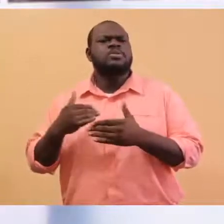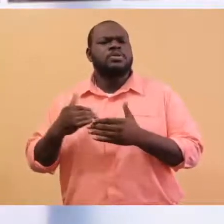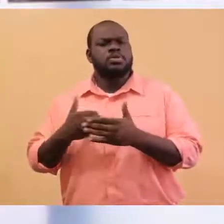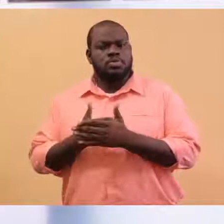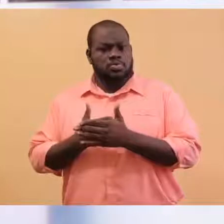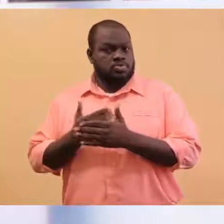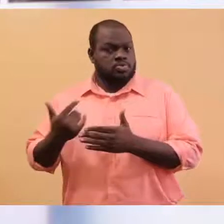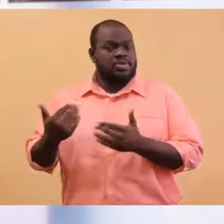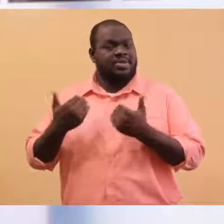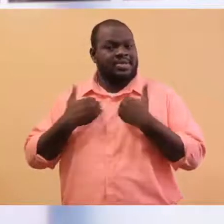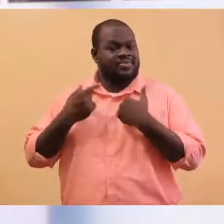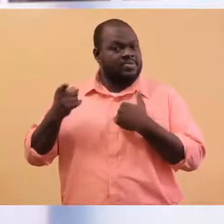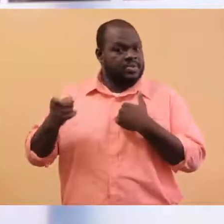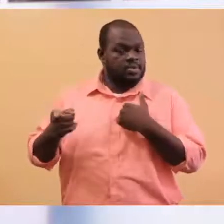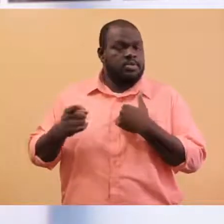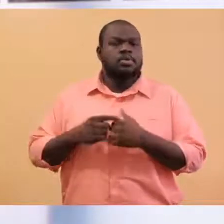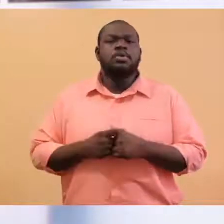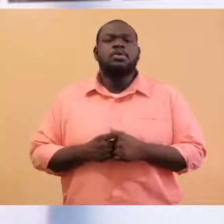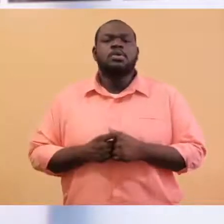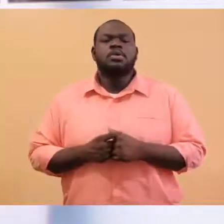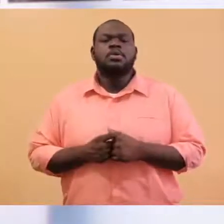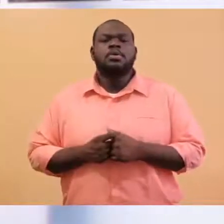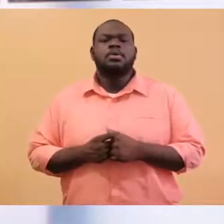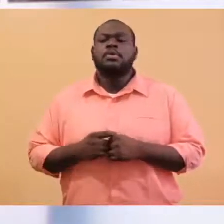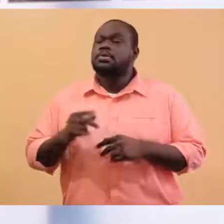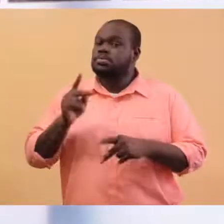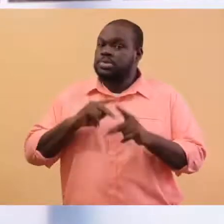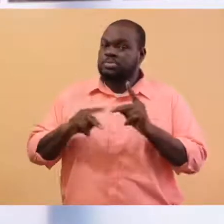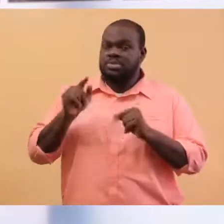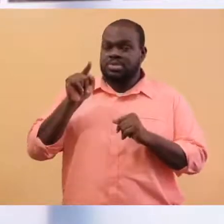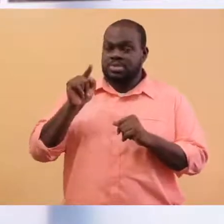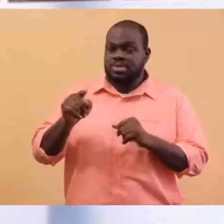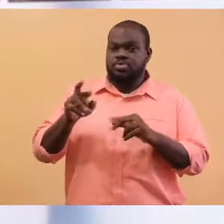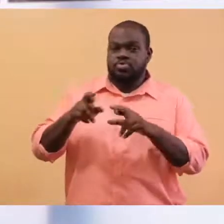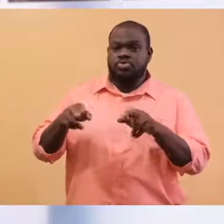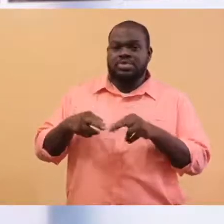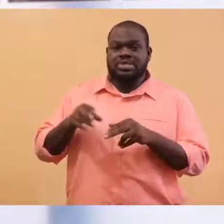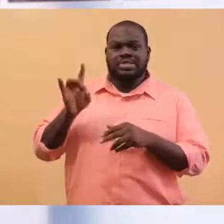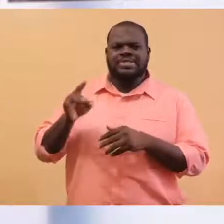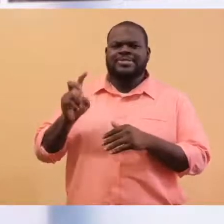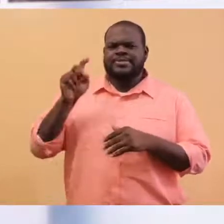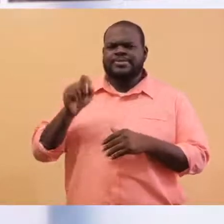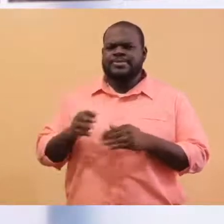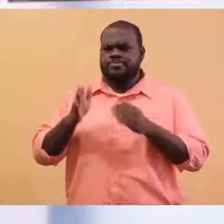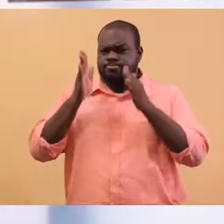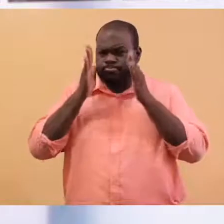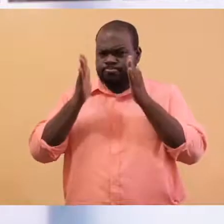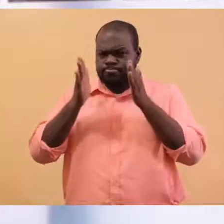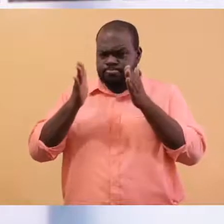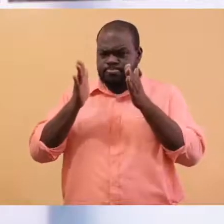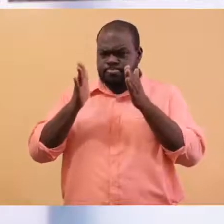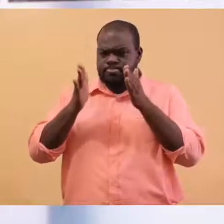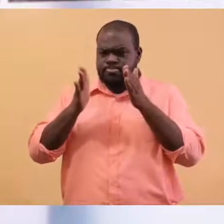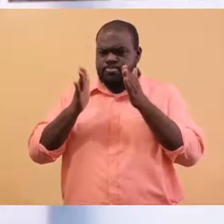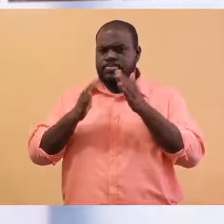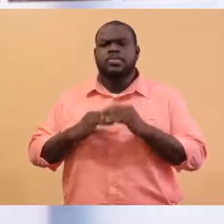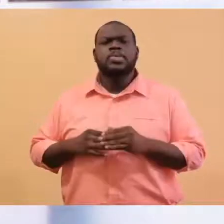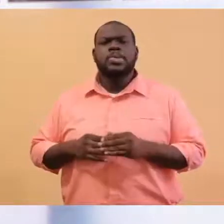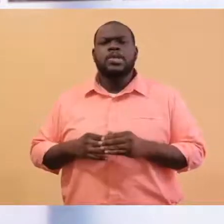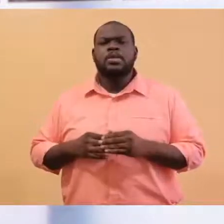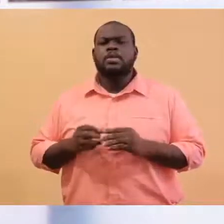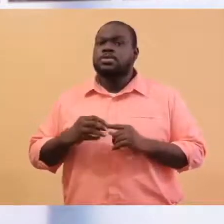8, it is now time for you to be more vigilant, especially those of you in the mining areas